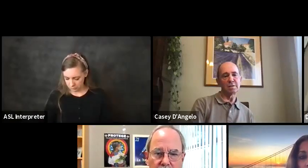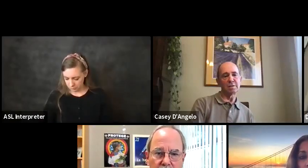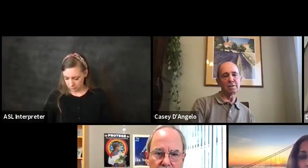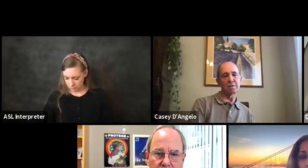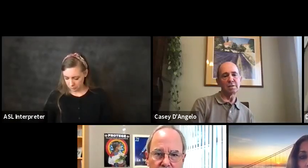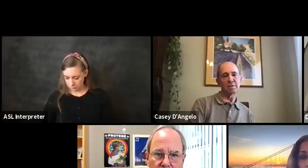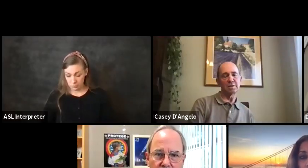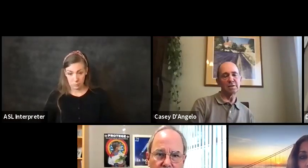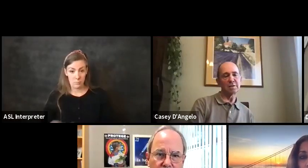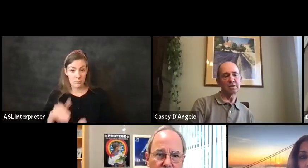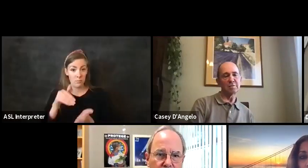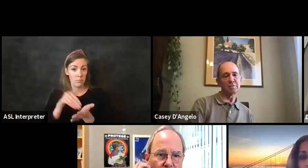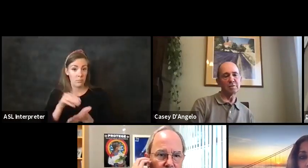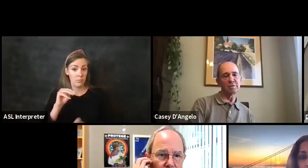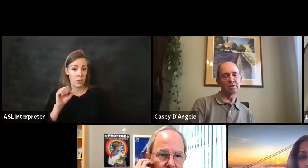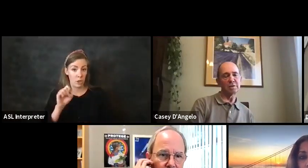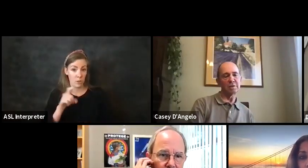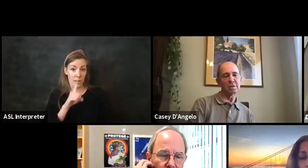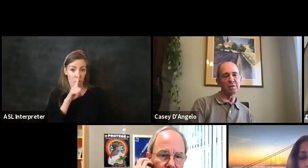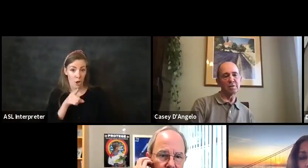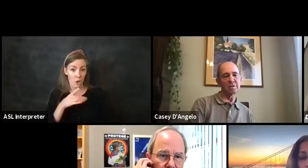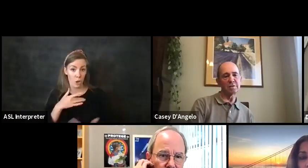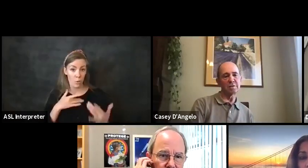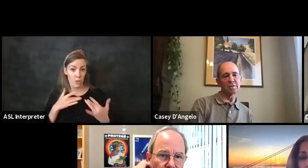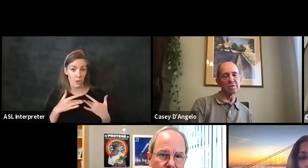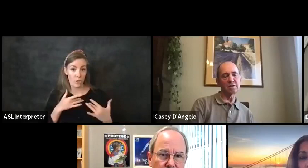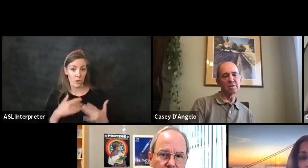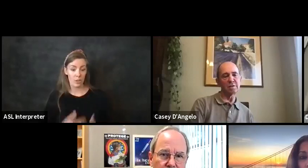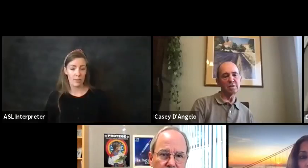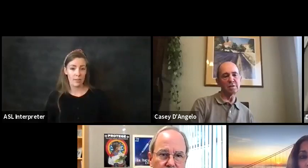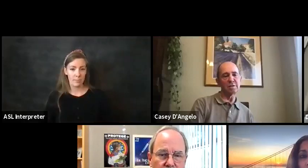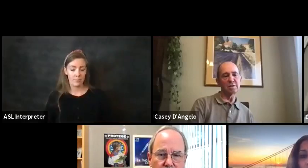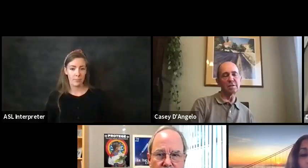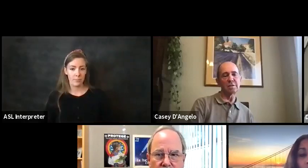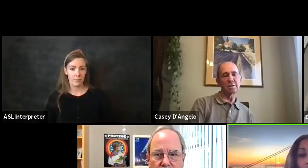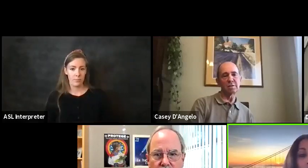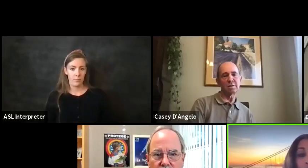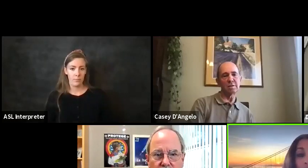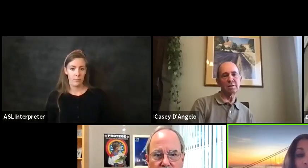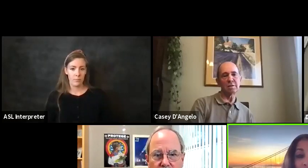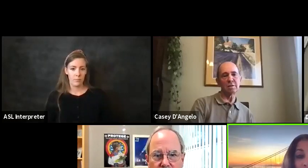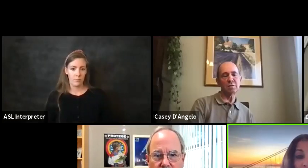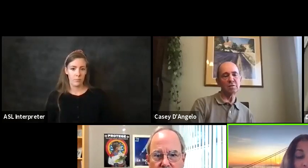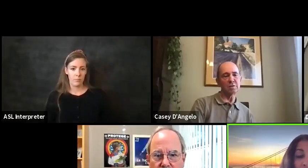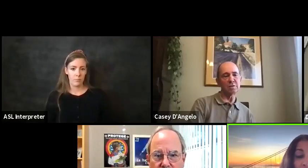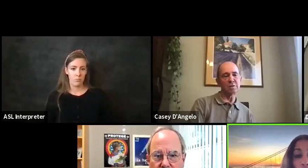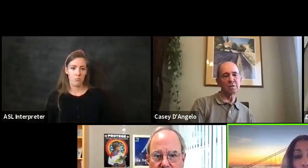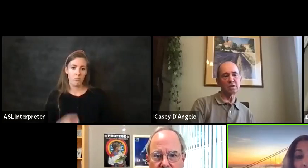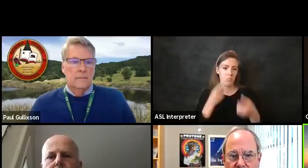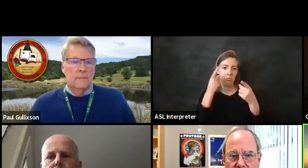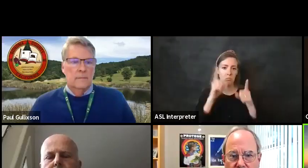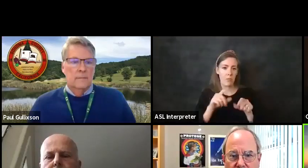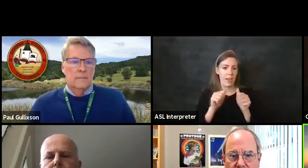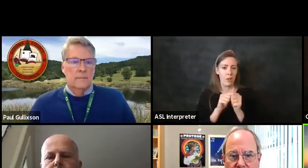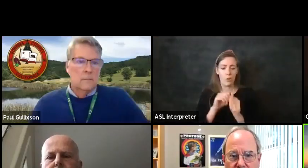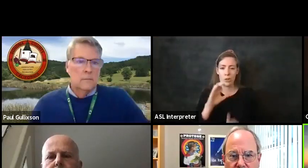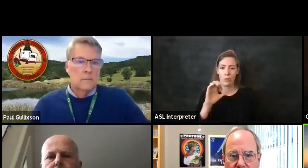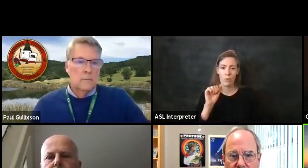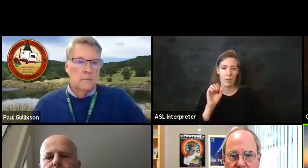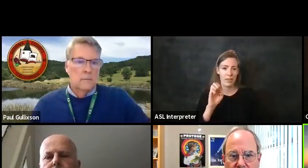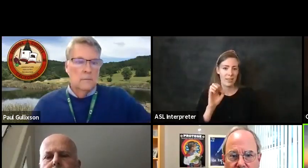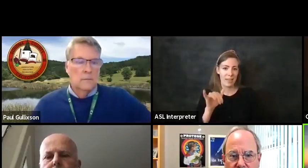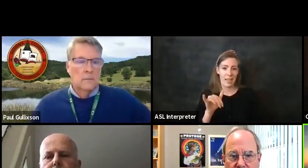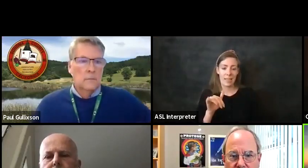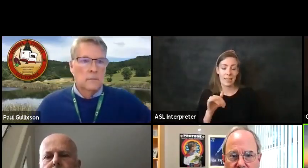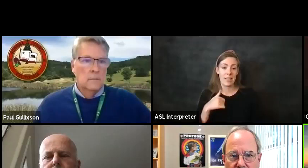Dr. Mace, do these numbers concern you, even though they are not national? No, I'd agree with Casey. I'm hoping that the